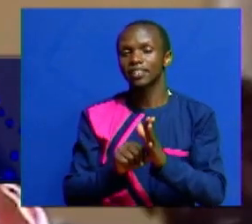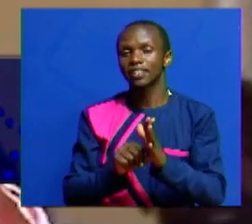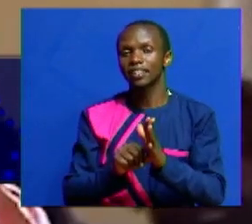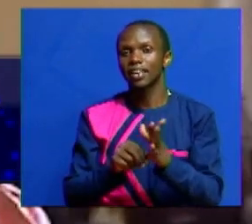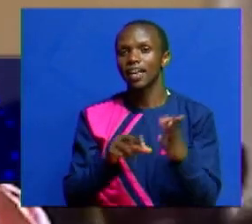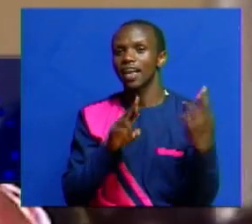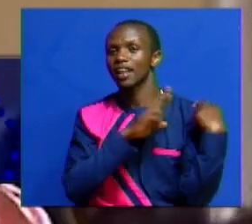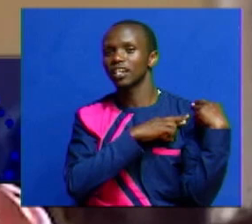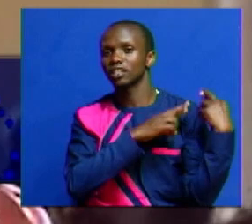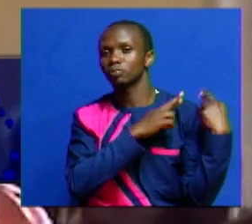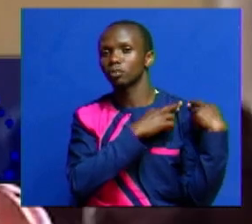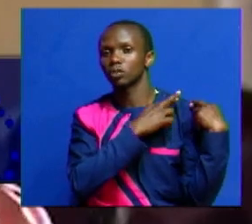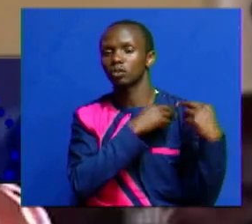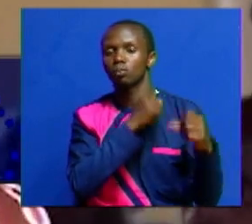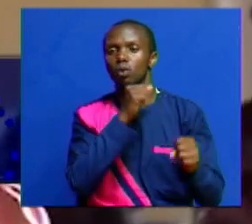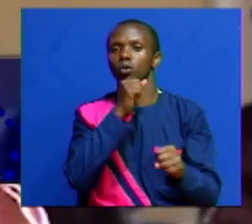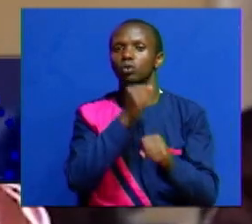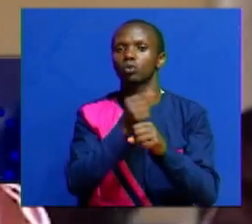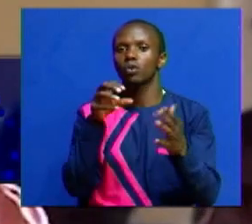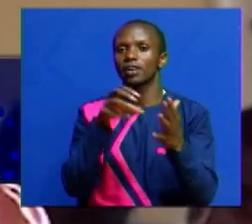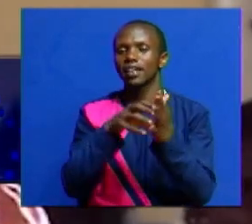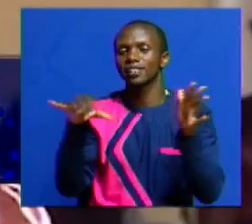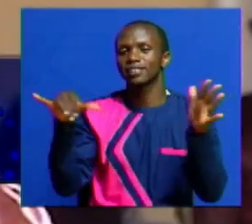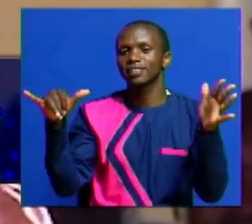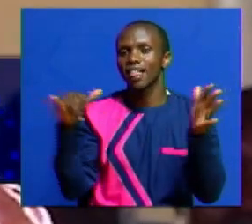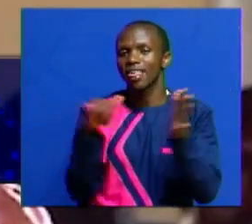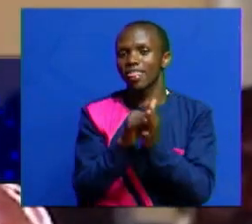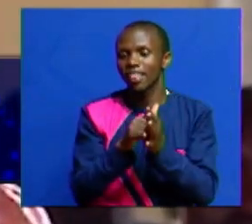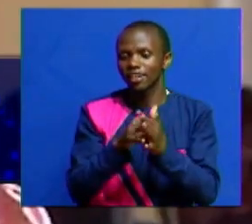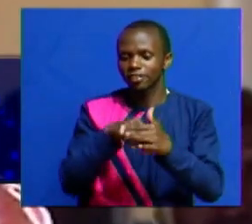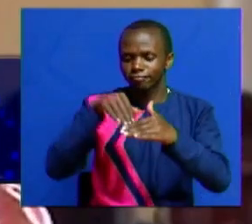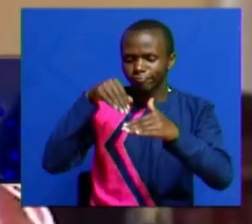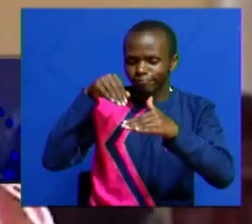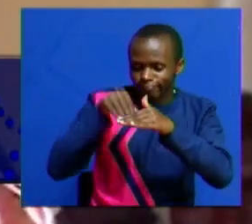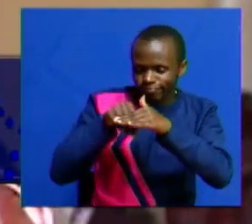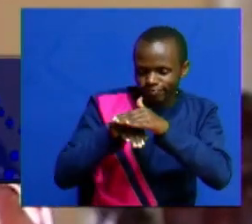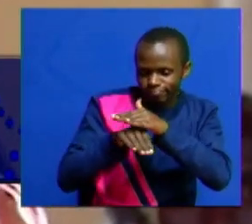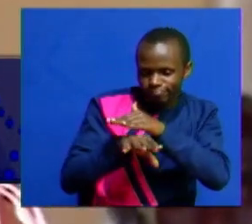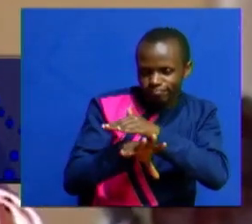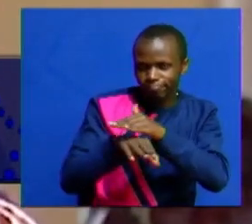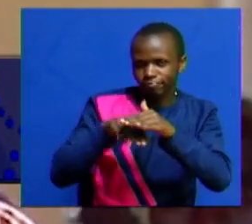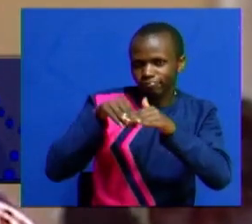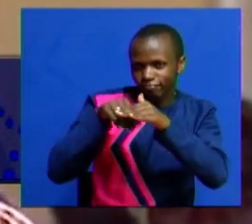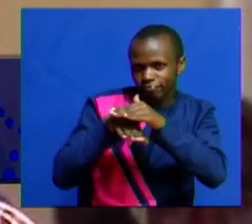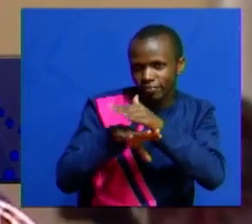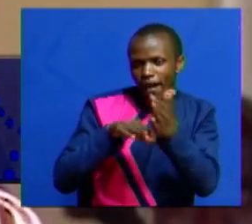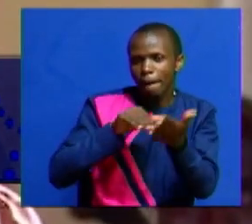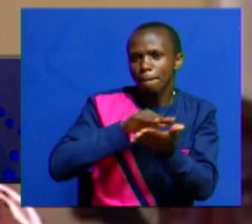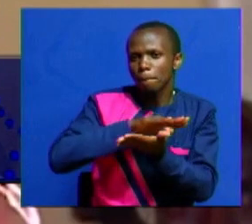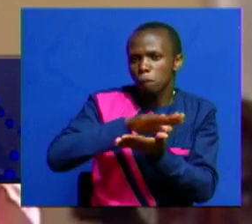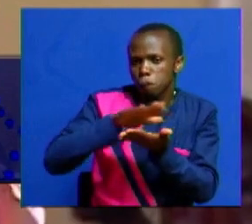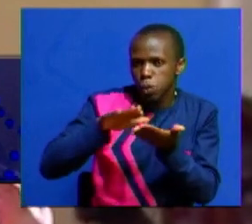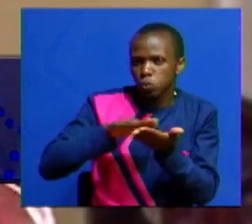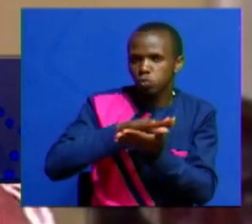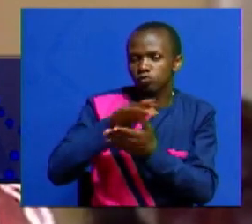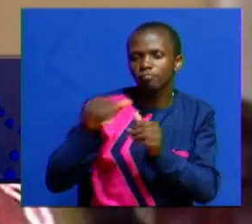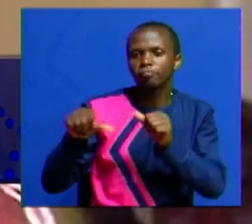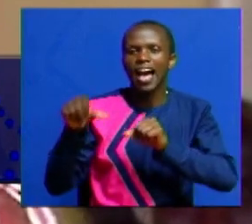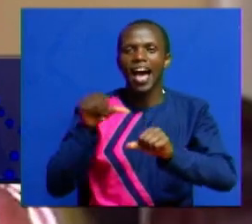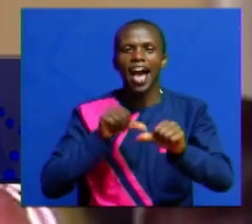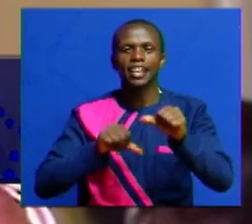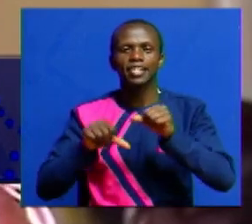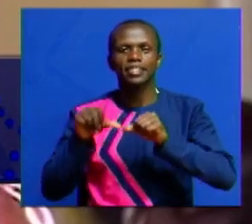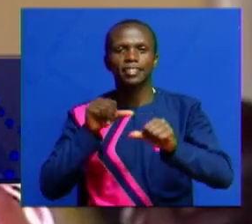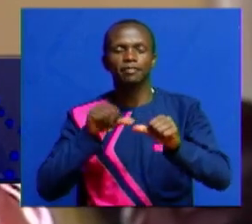to take up the matter and to get to the root cause and to the bottom of the activities